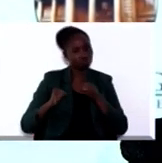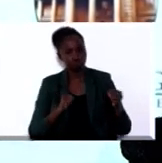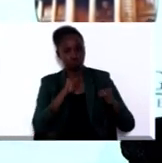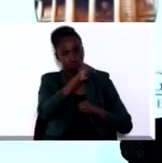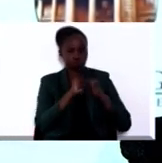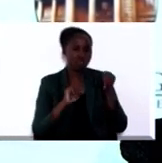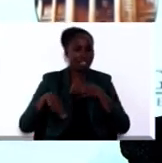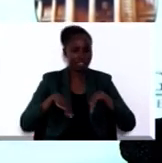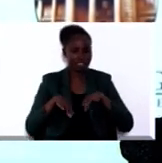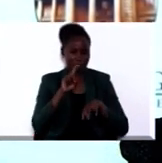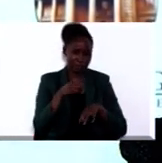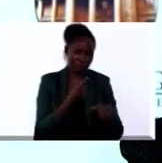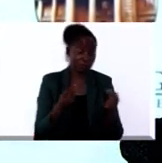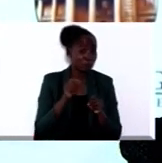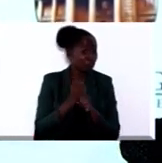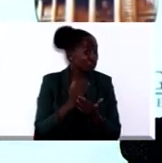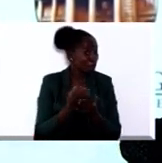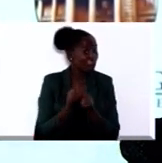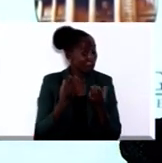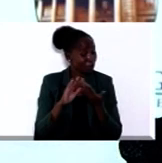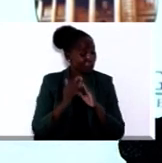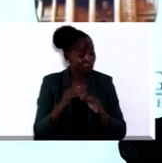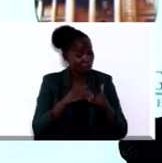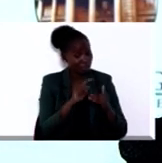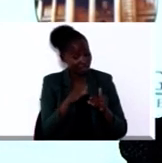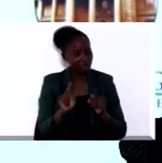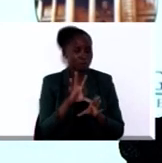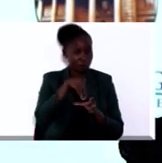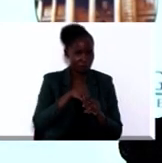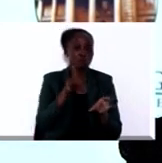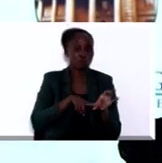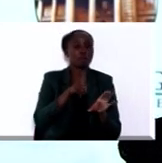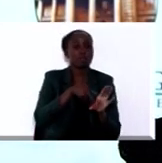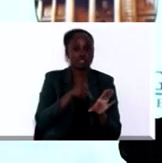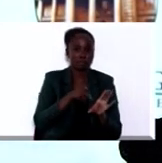that many of our community members are participating in Hanyani.